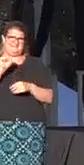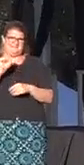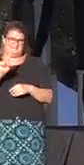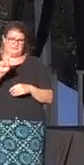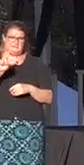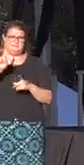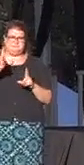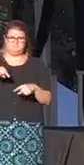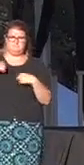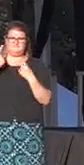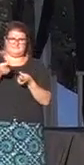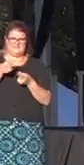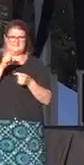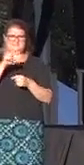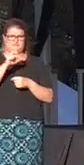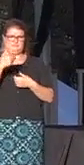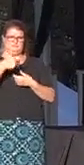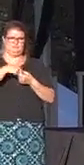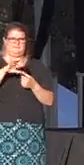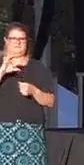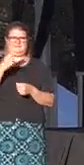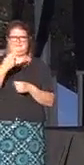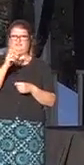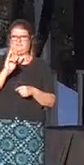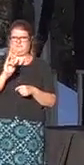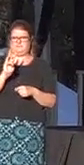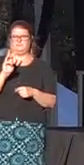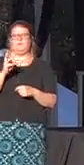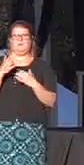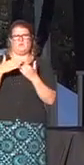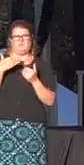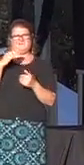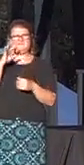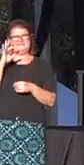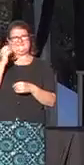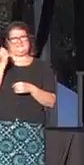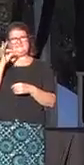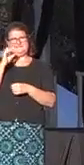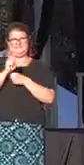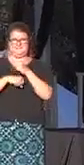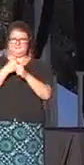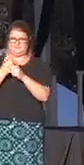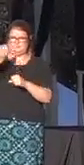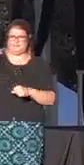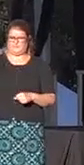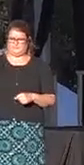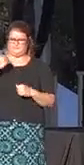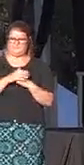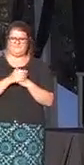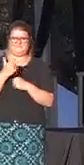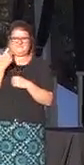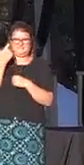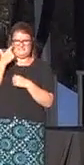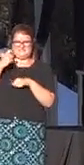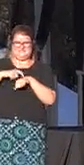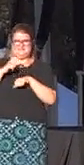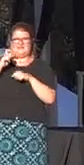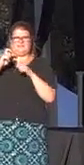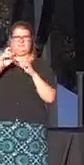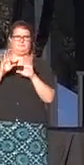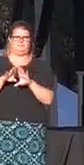Diego ever since Sue joined CHW almost 19 years ago, just in time to